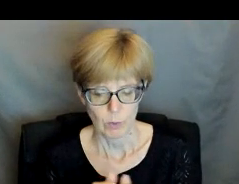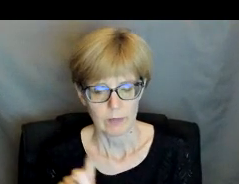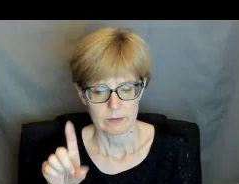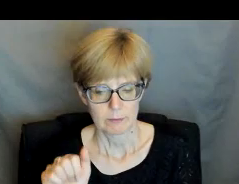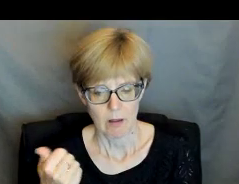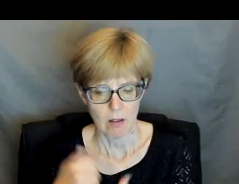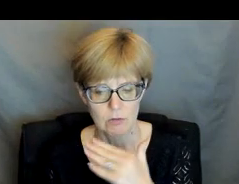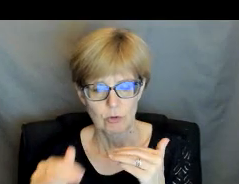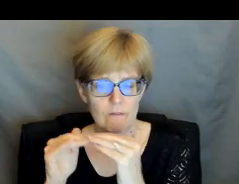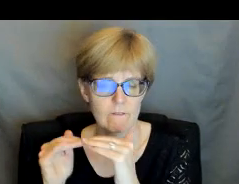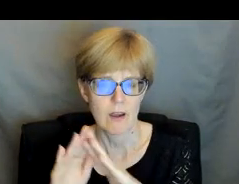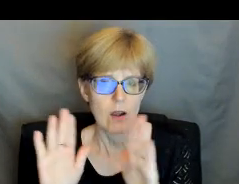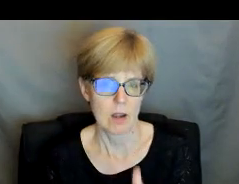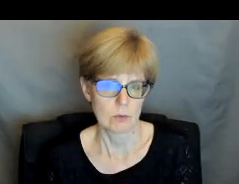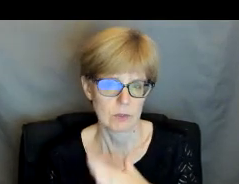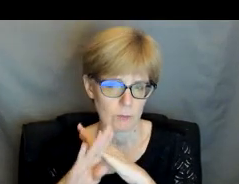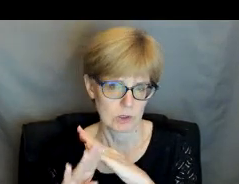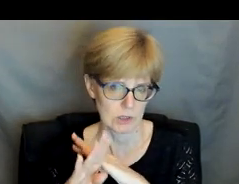housing protections.